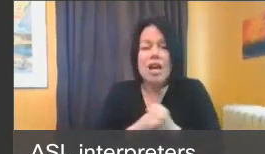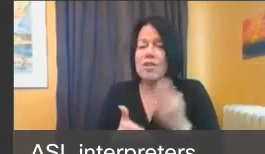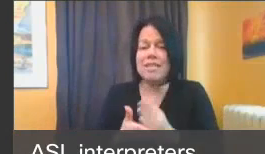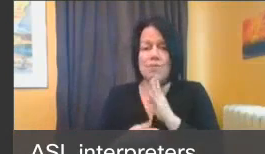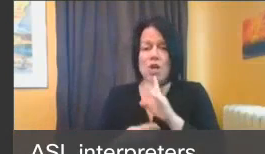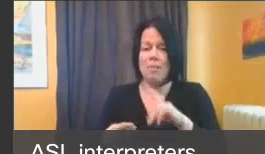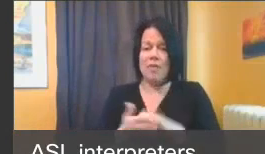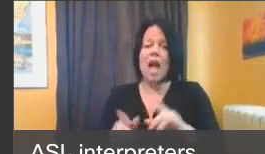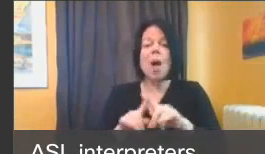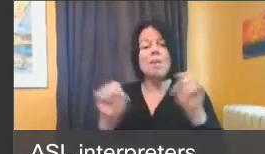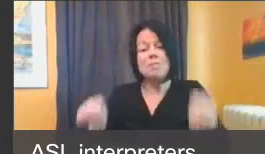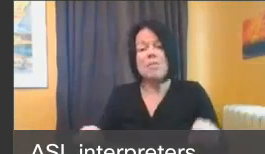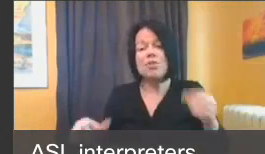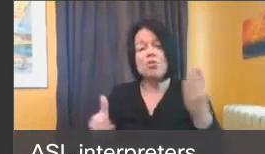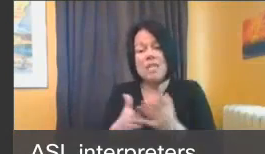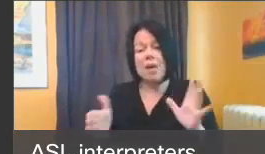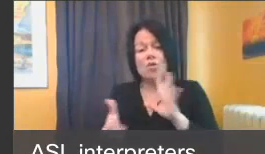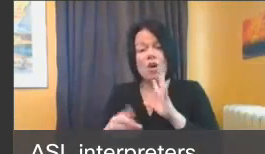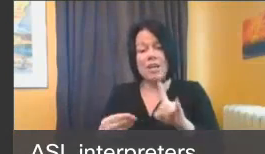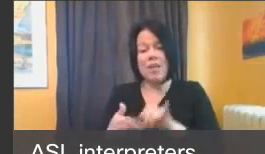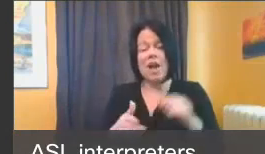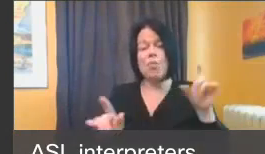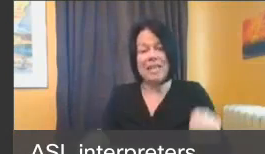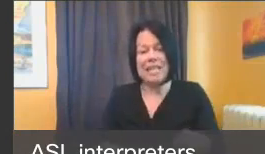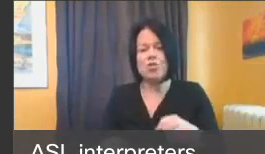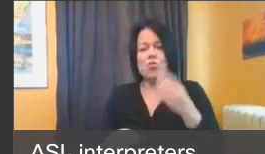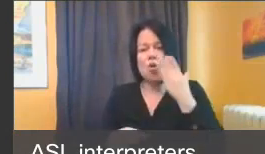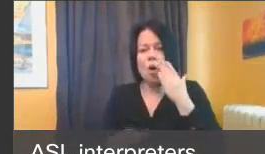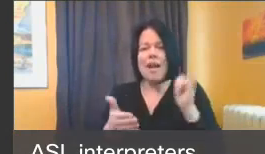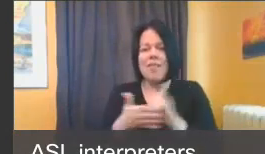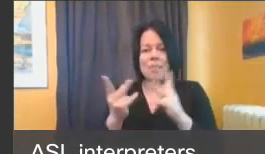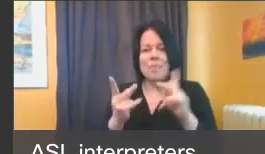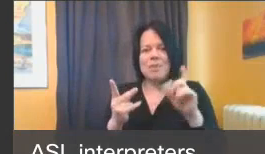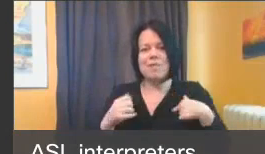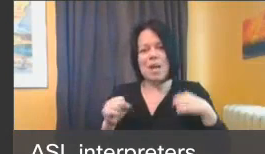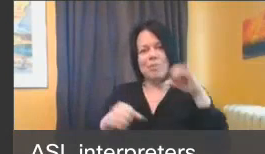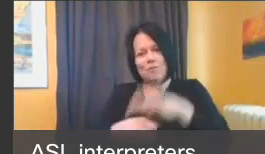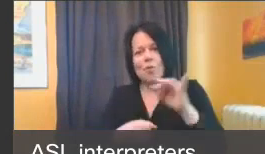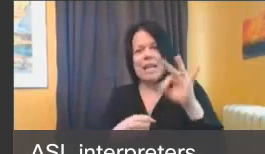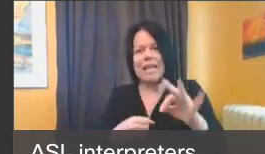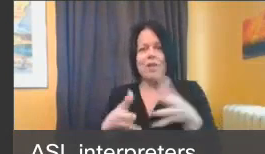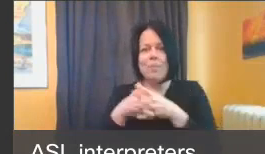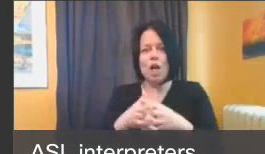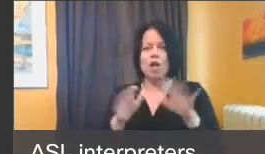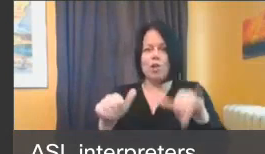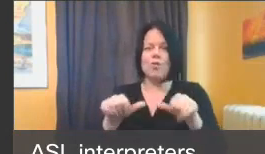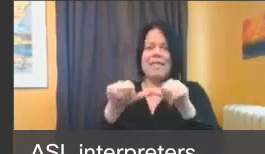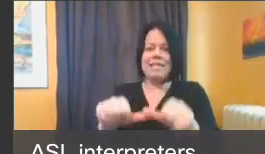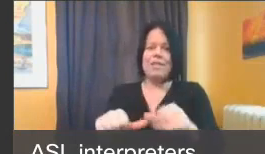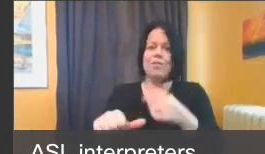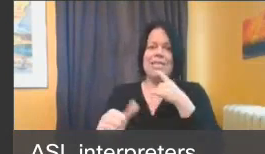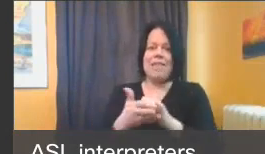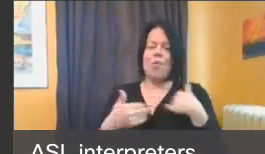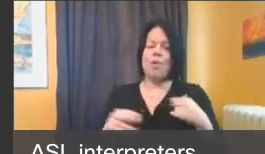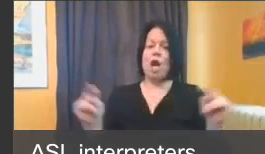But in order to do that, we have to embrace the idea that people should be able to vote, and that if America is going to hold itself out as a democracy, then